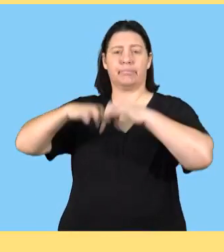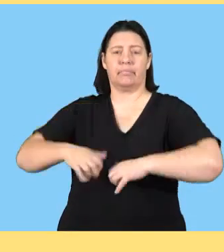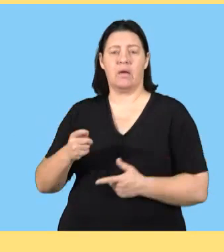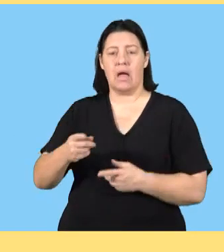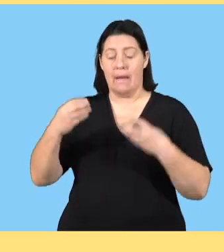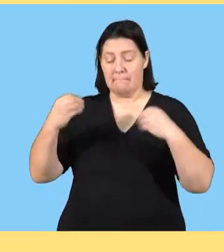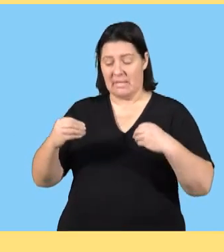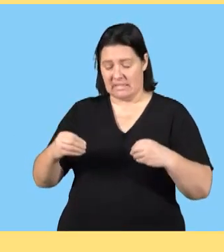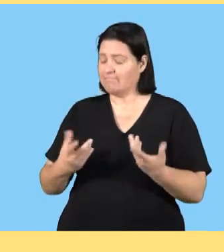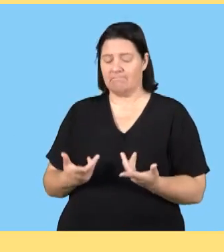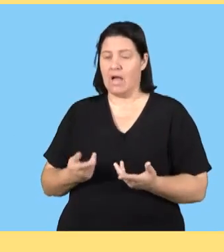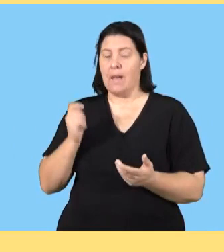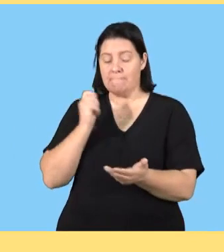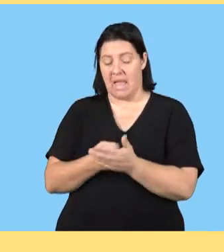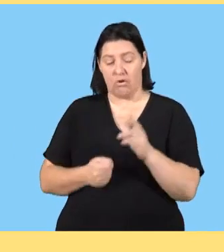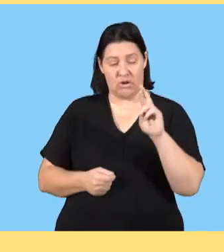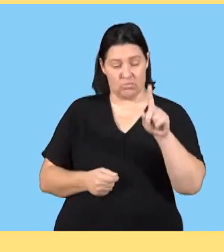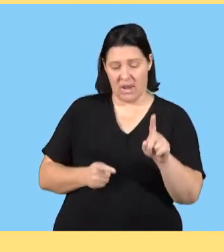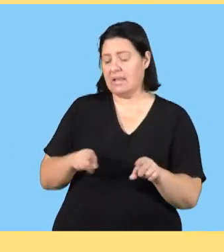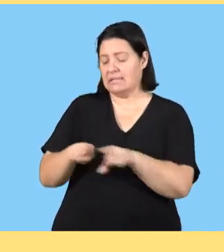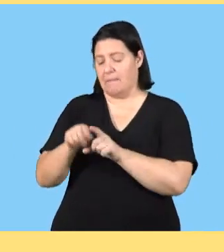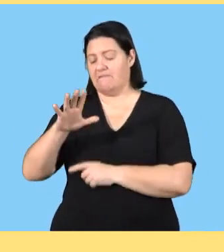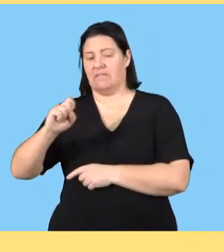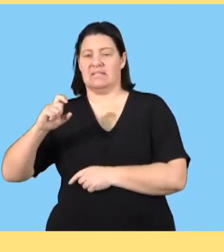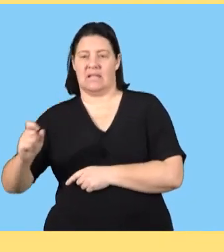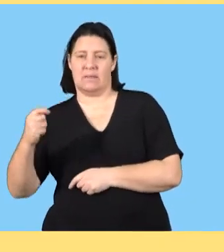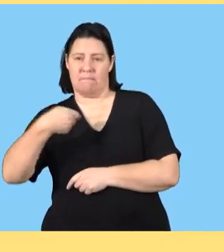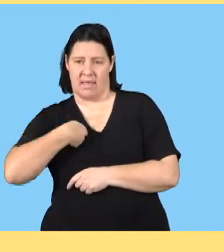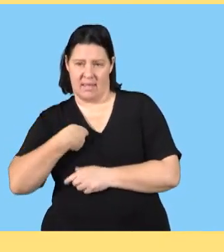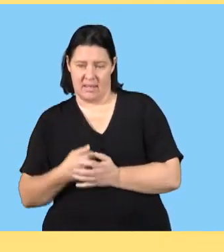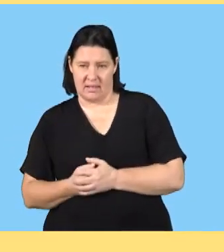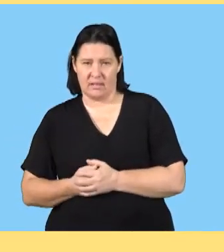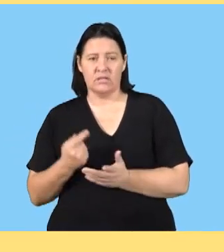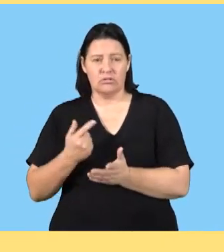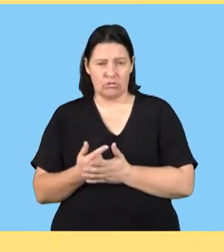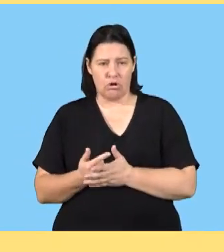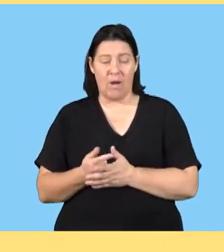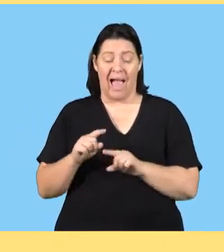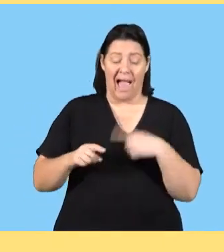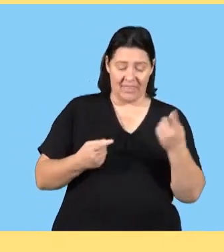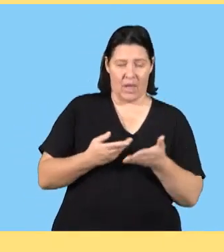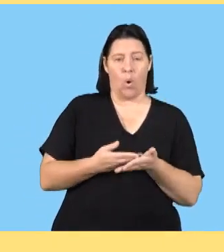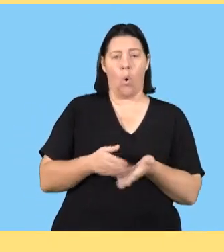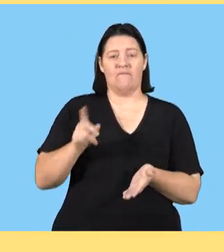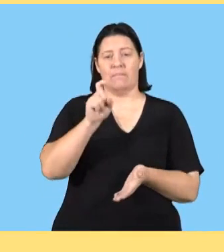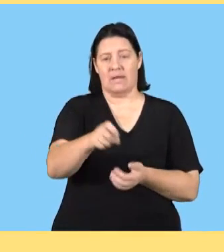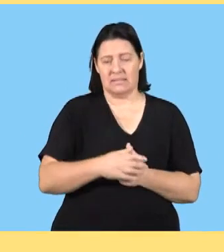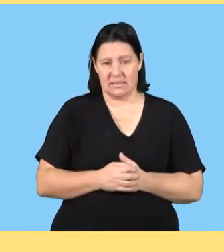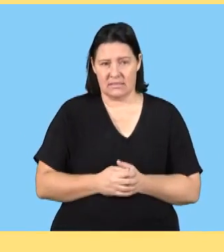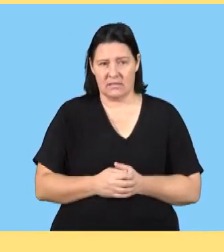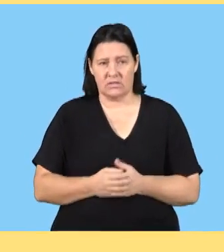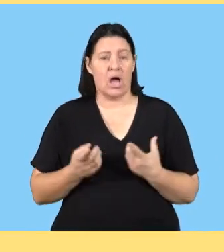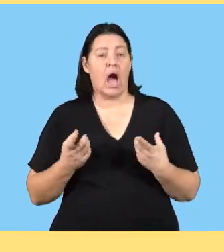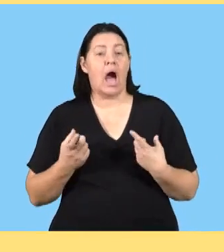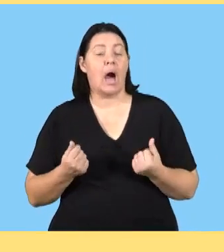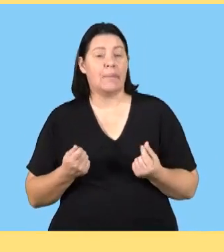estate paid a dividend of 50 cents in the end. This has been recorded, right of the balance, as irrecoverable. So what we want to